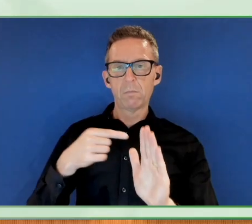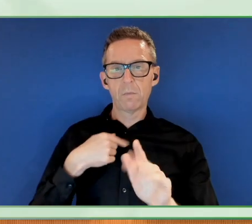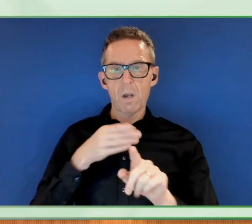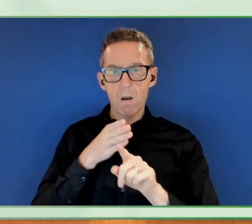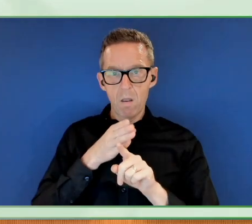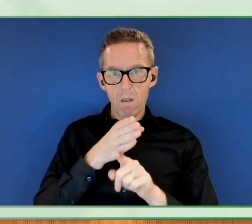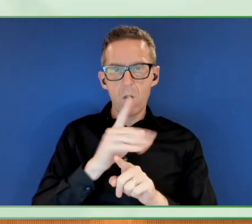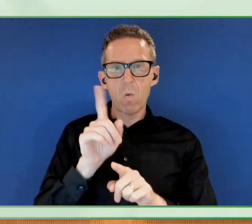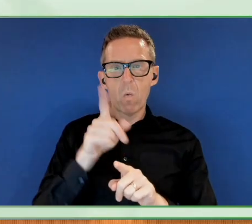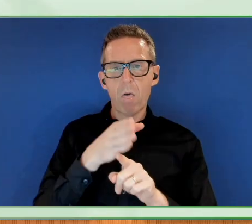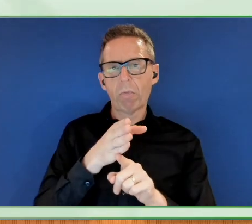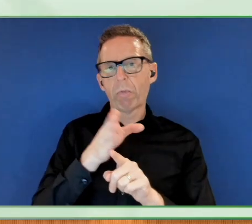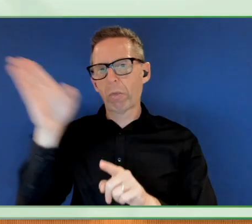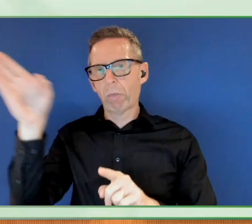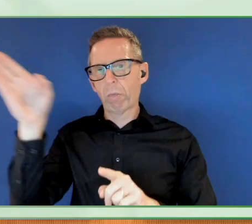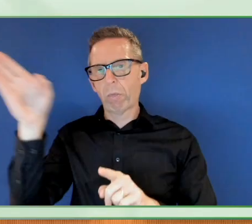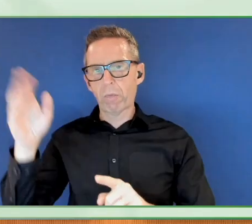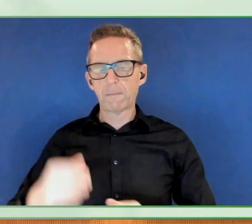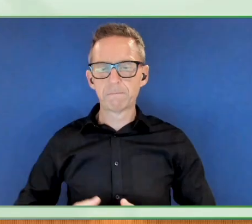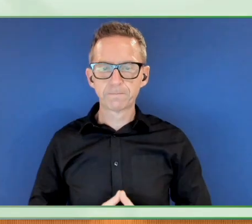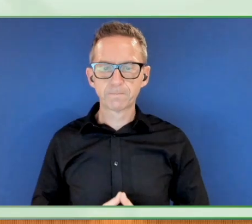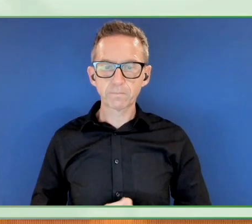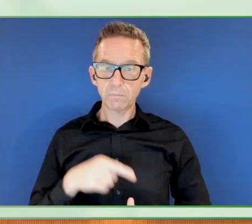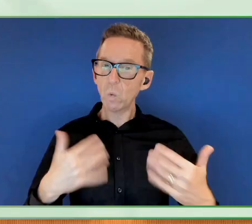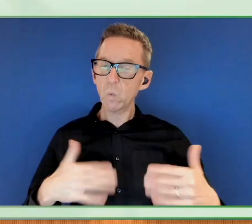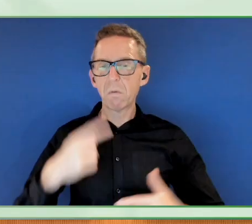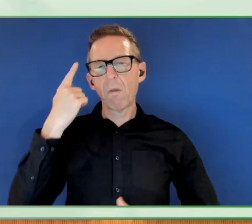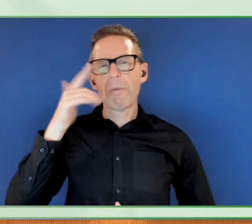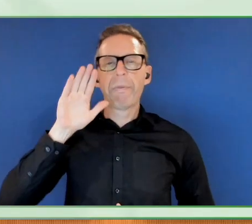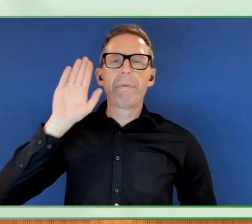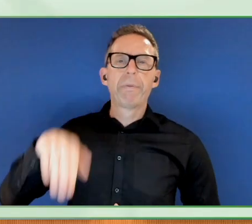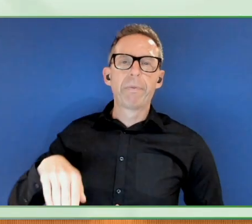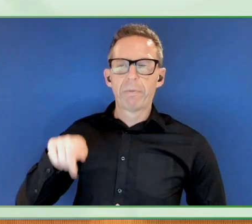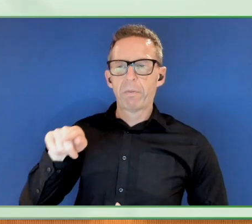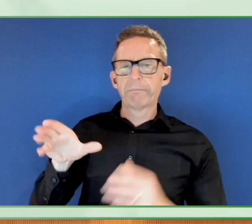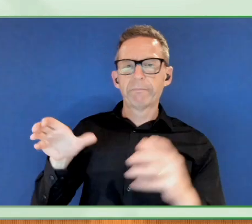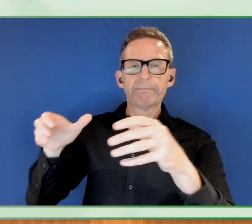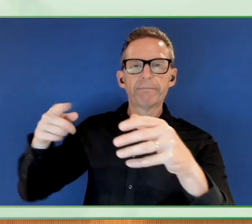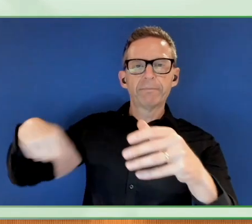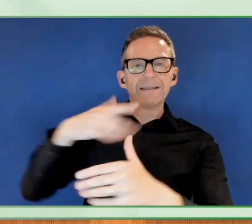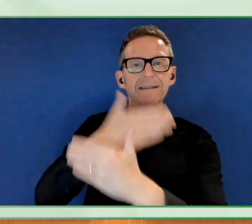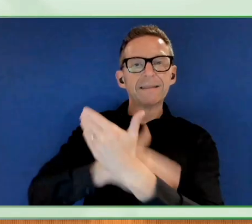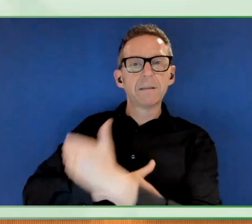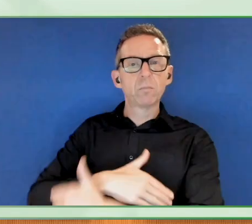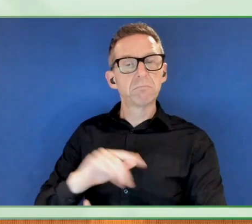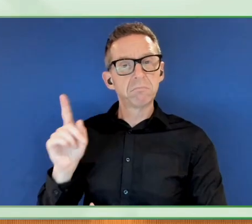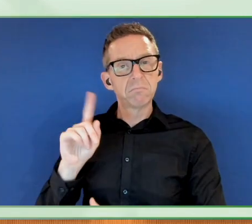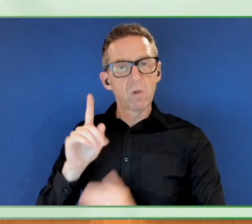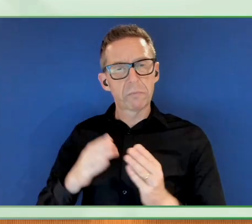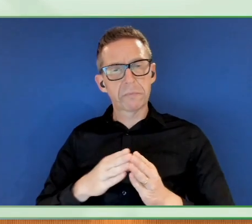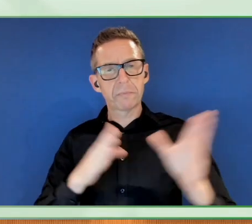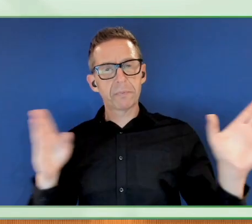than just people with disabilities. As Werner mentioned, the search